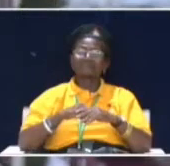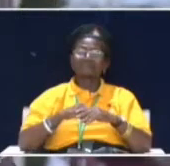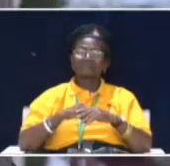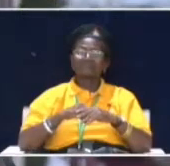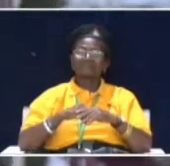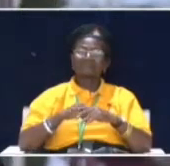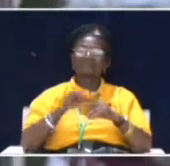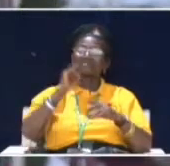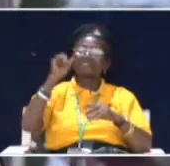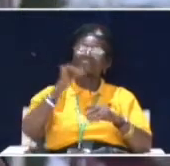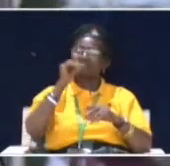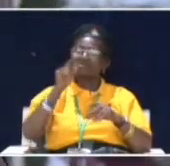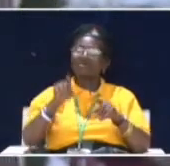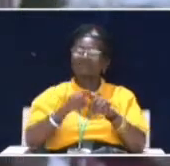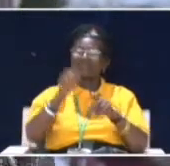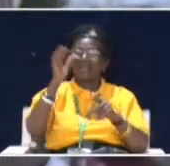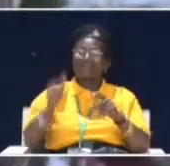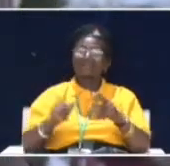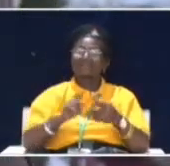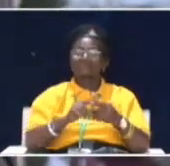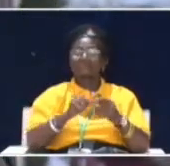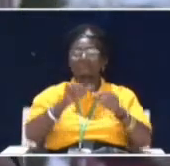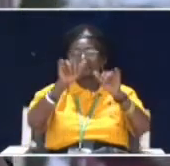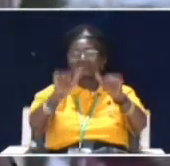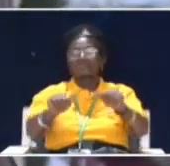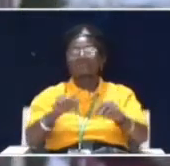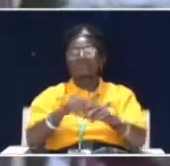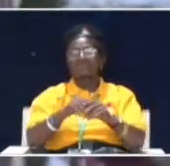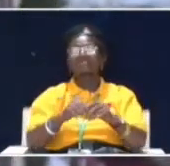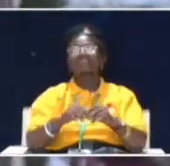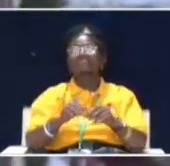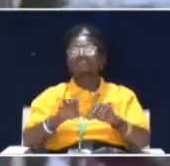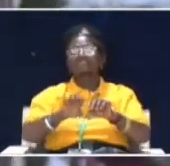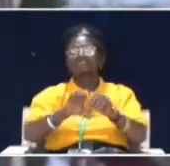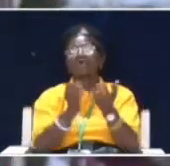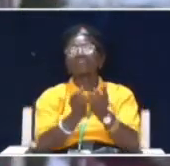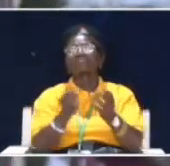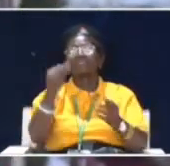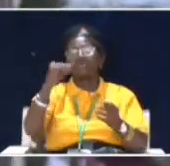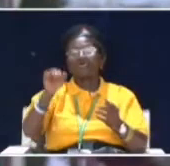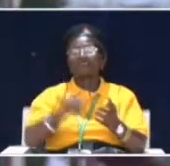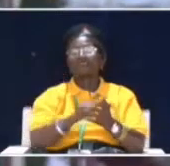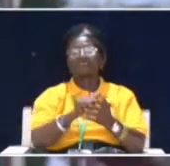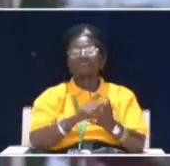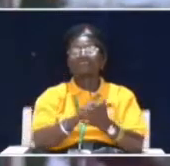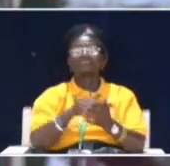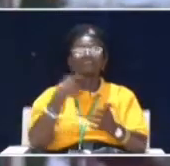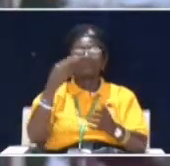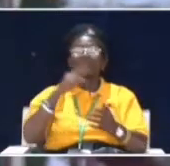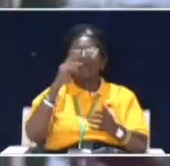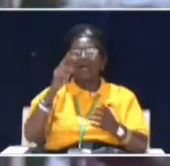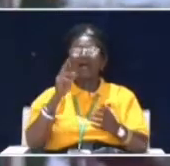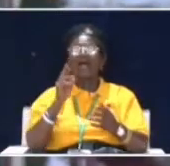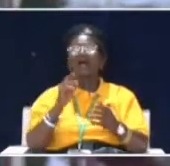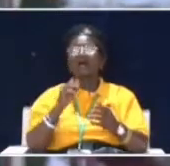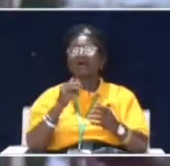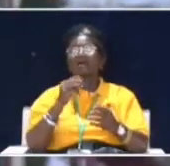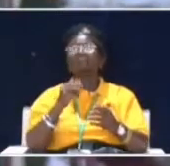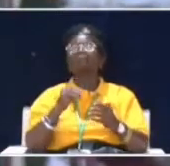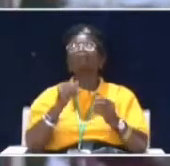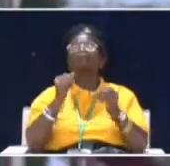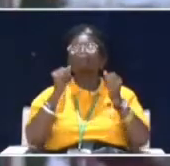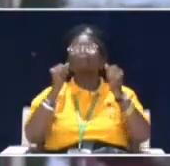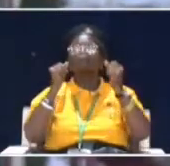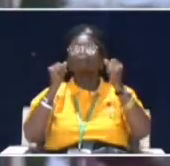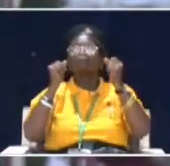it's not likely to stay in the company of those who are sane. Ko ni o se se ko ma ko ni gbe laarin awon